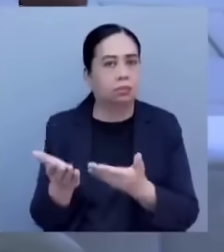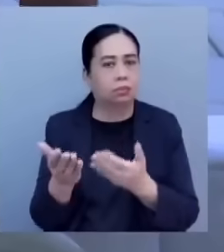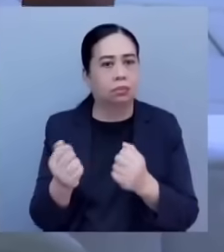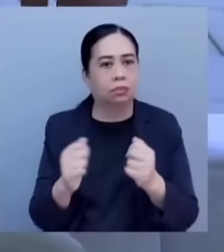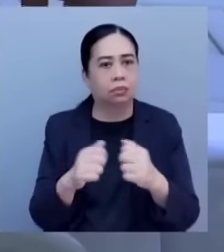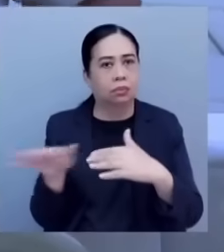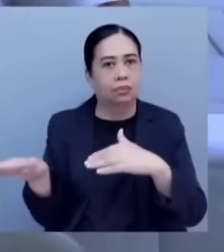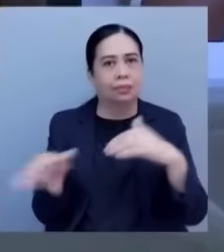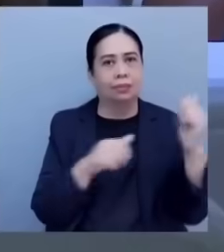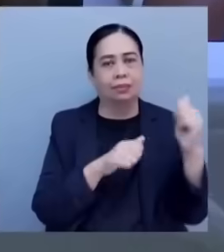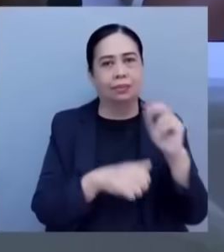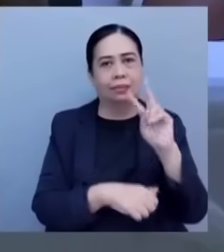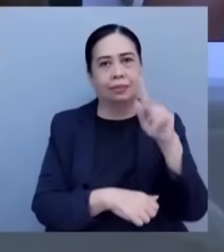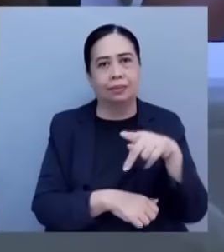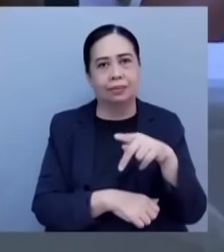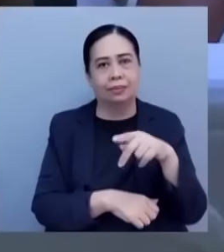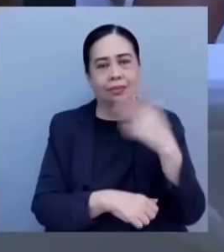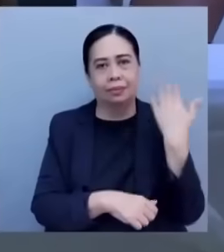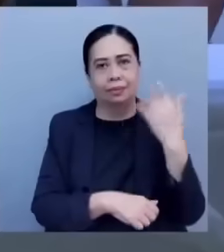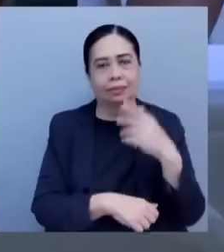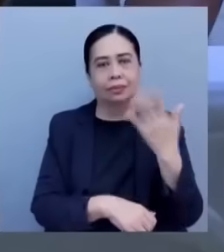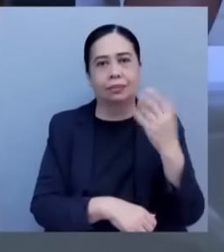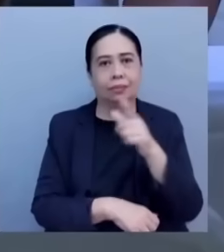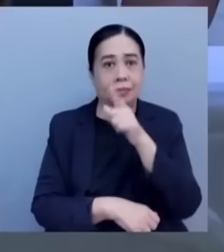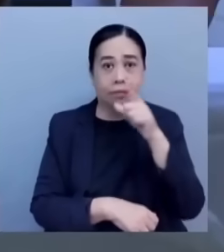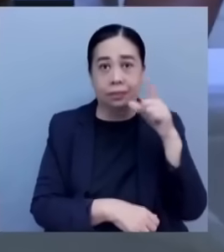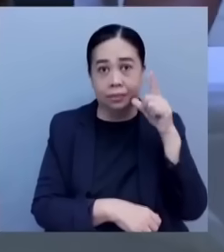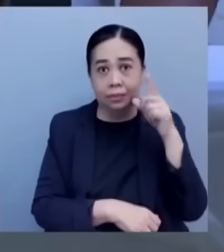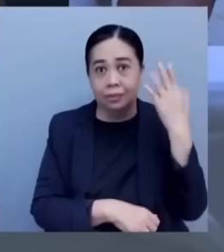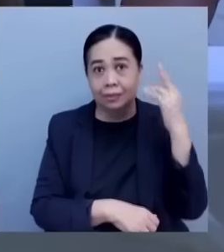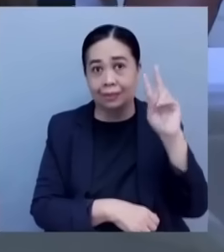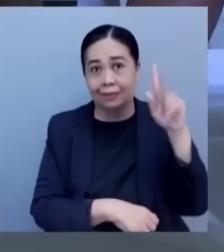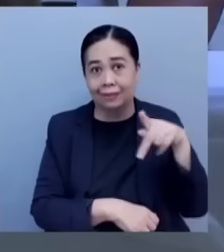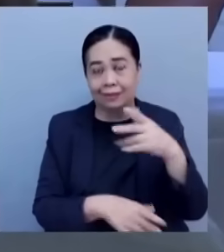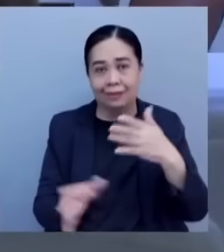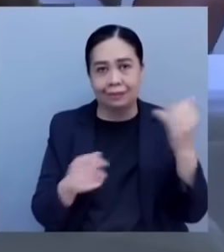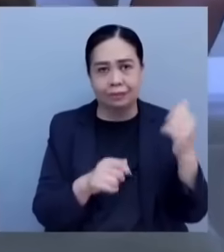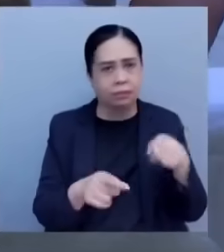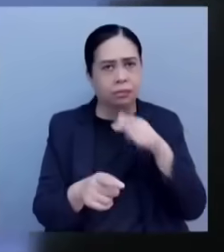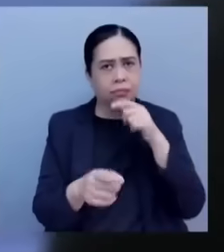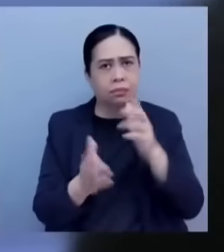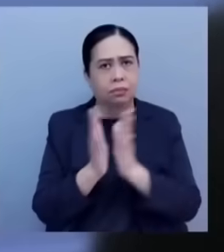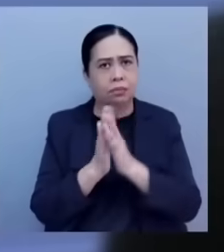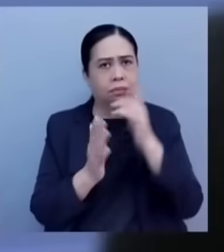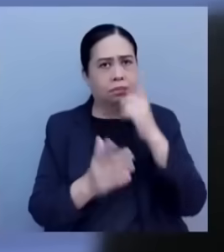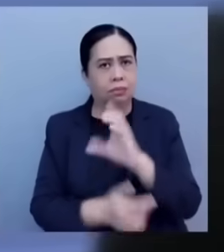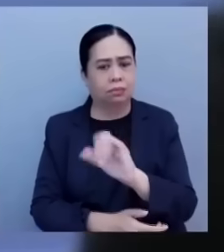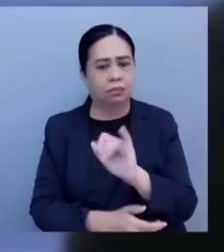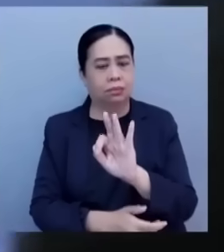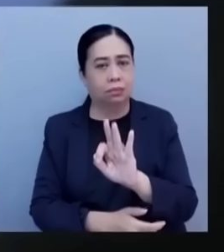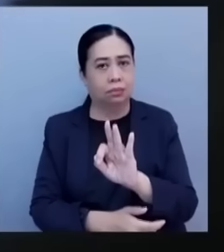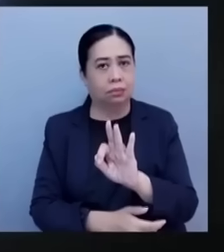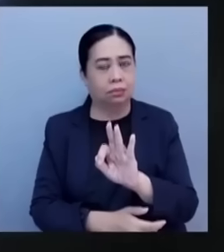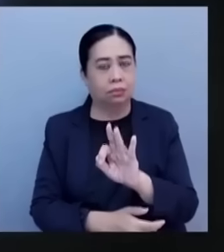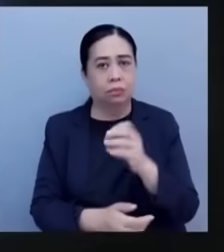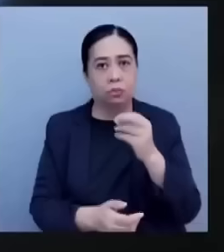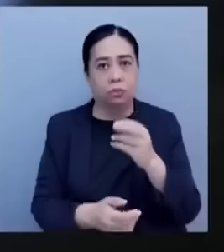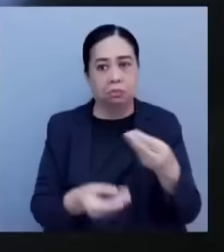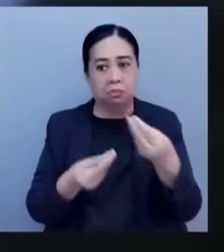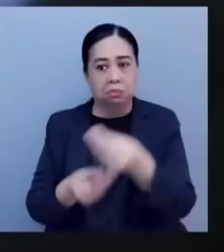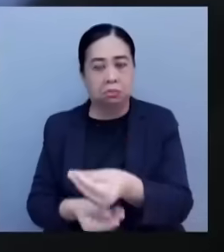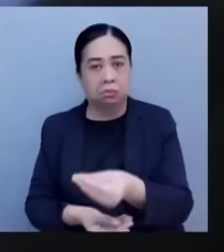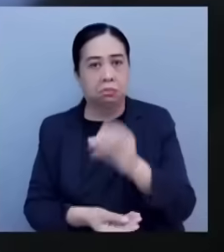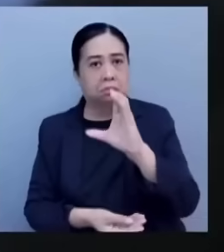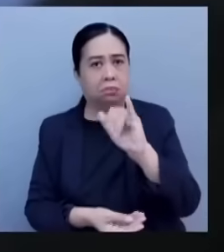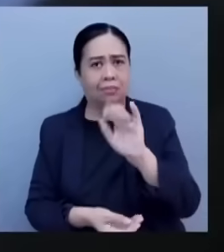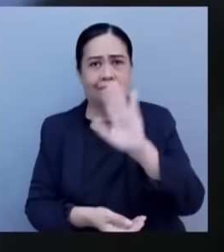outgoing Vice President, former Vice President Leni Robredo, and she did not ask for confidential funds, neither was she given any